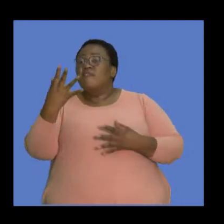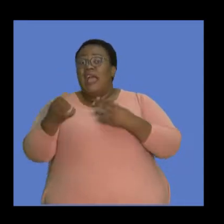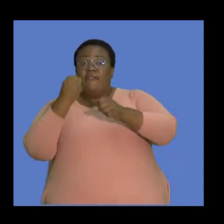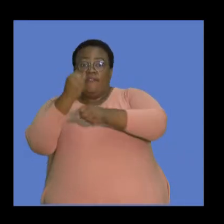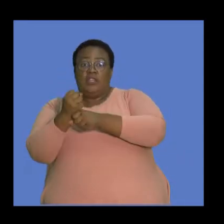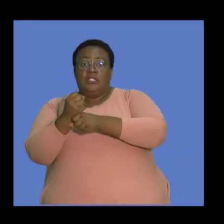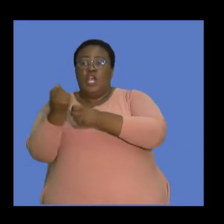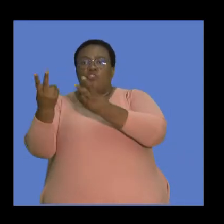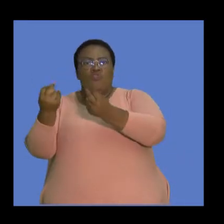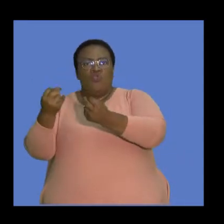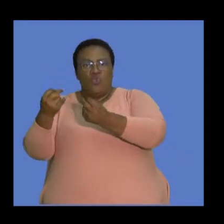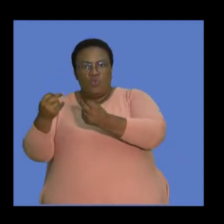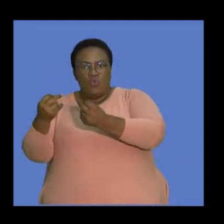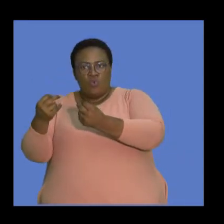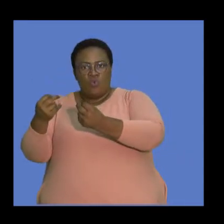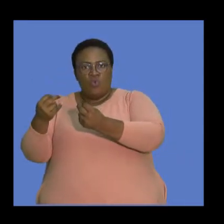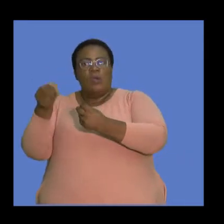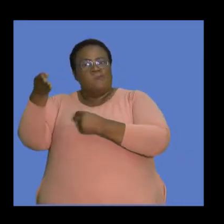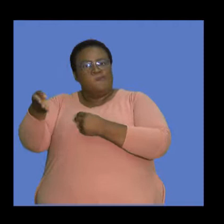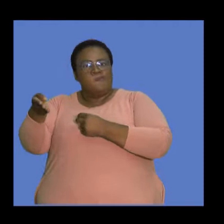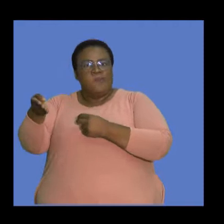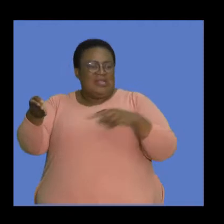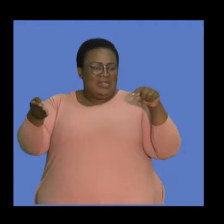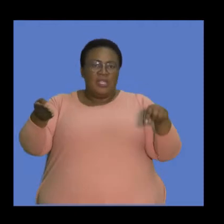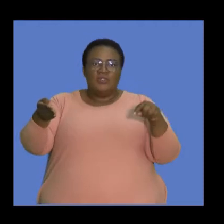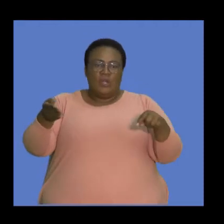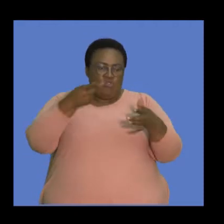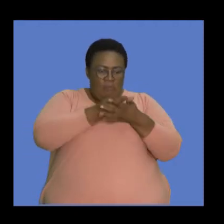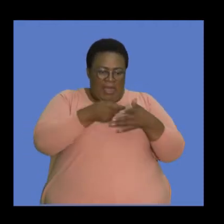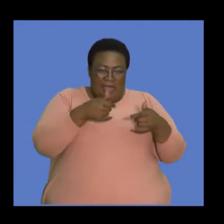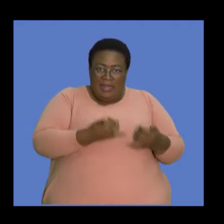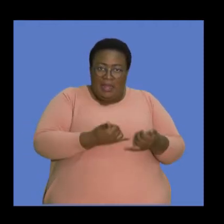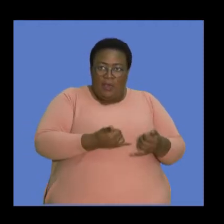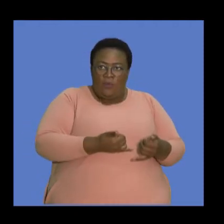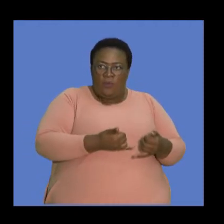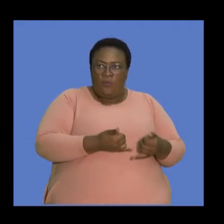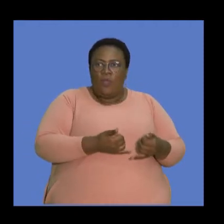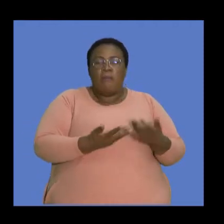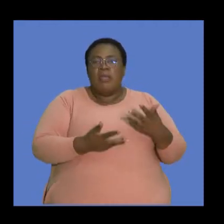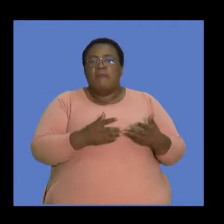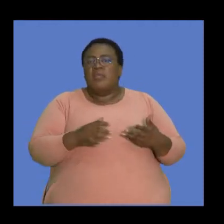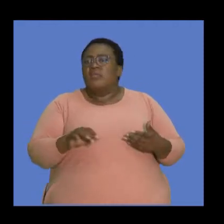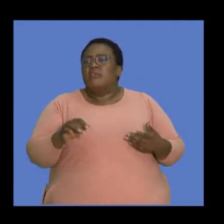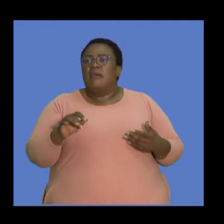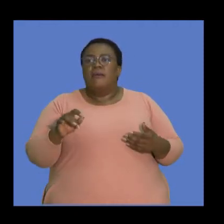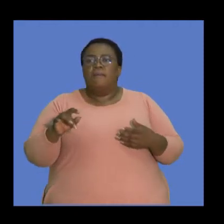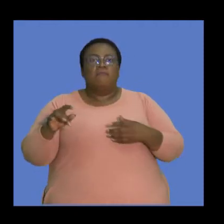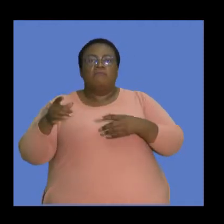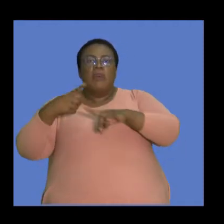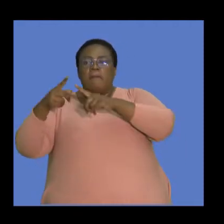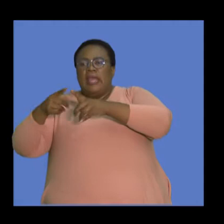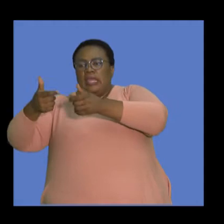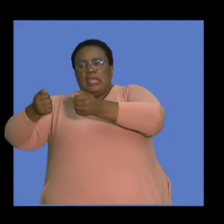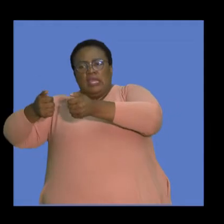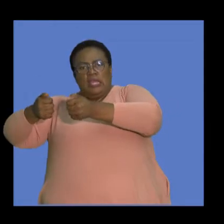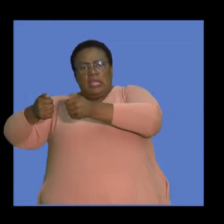you buy it now, but in 5 years' time there is a newer version, maybe PlayStation 5.1, you see, 5.0,